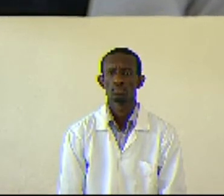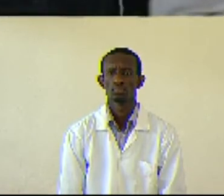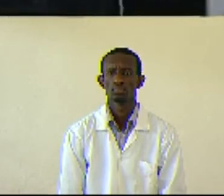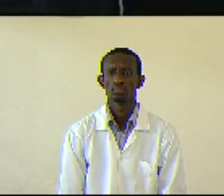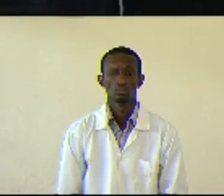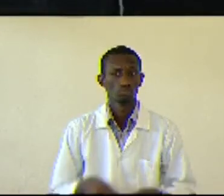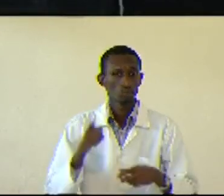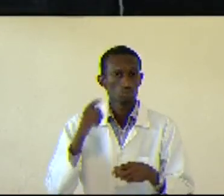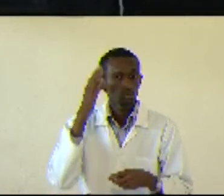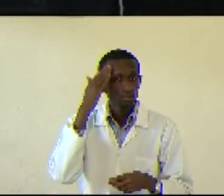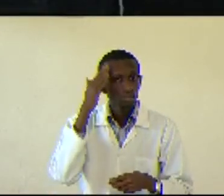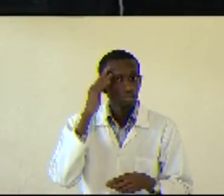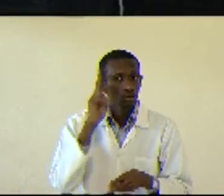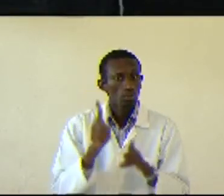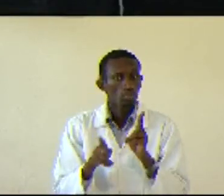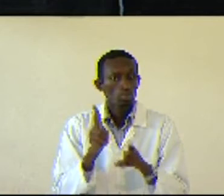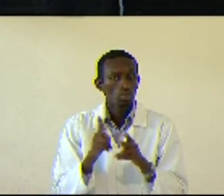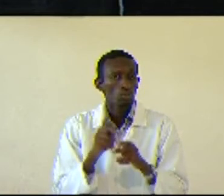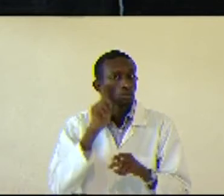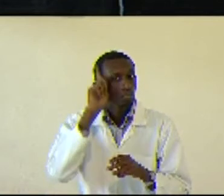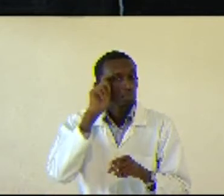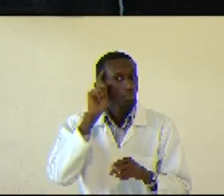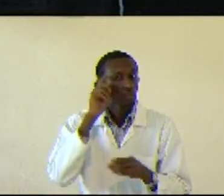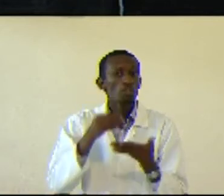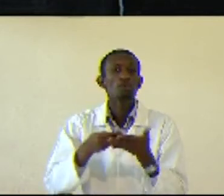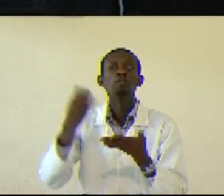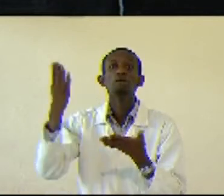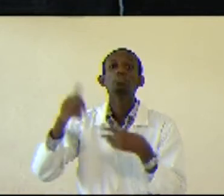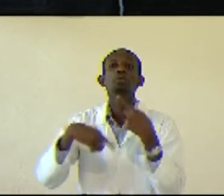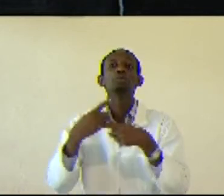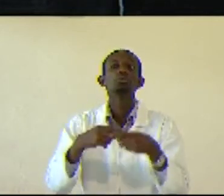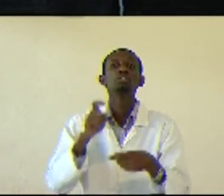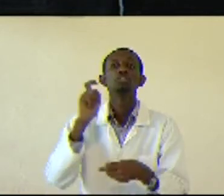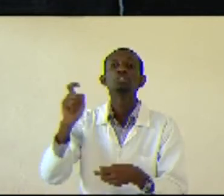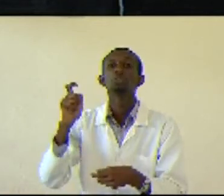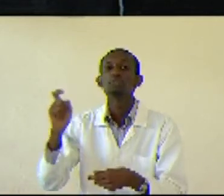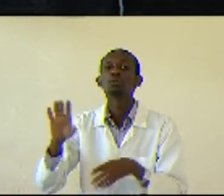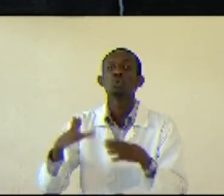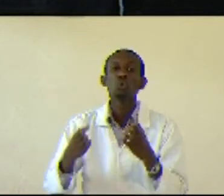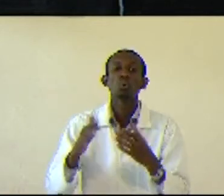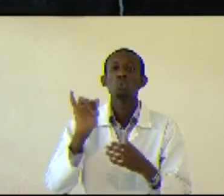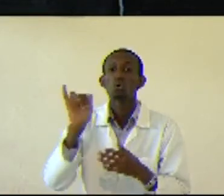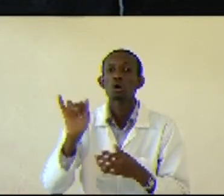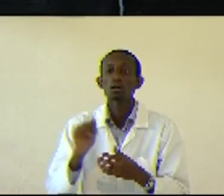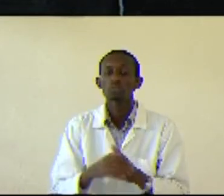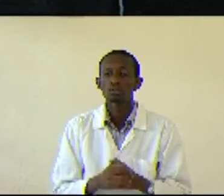You know, people think that the variable is always the x or y, isn't it?